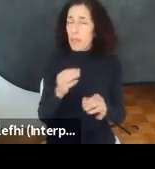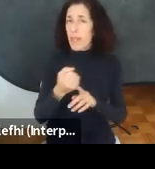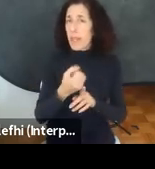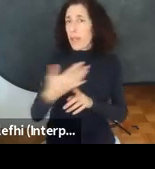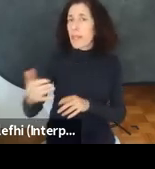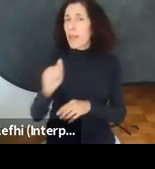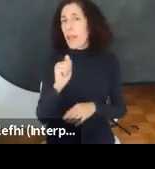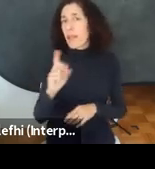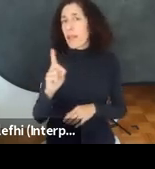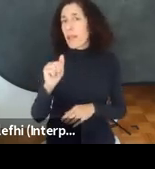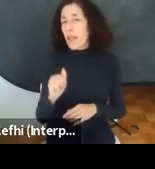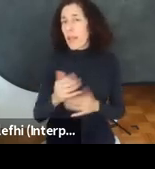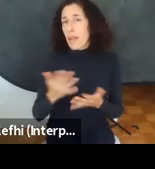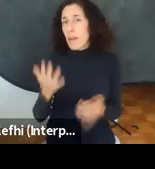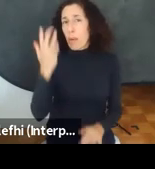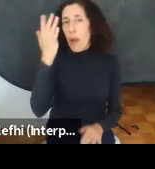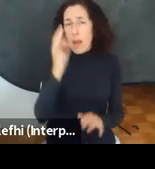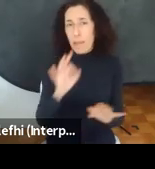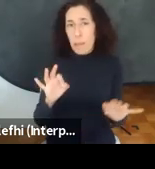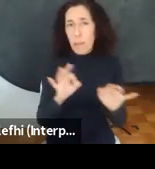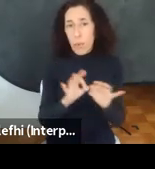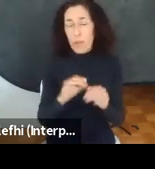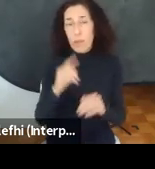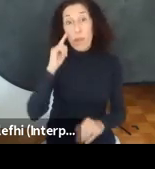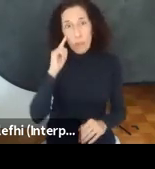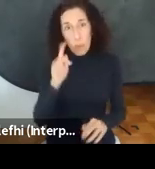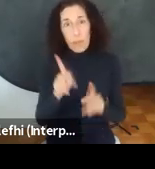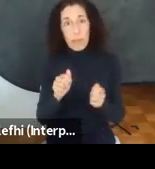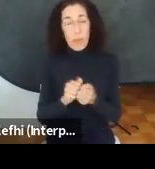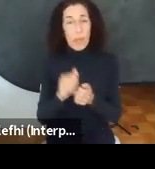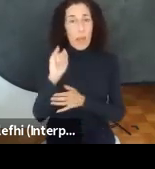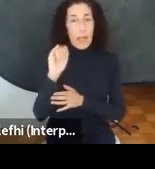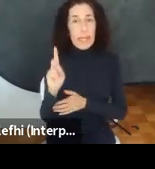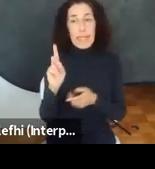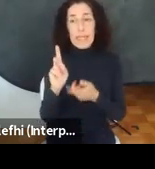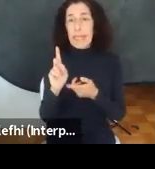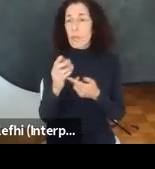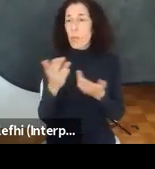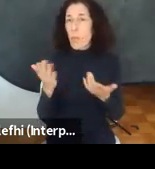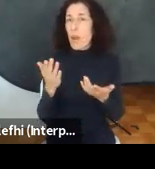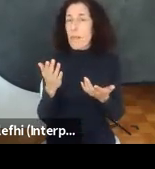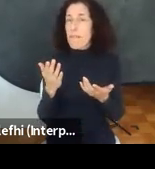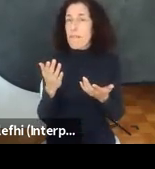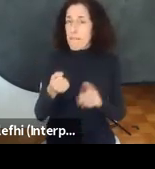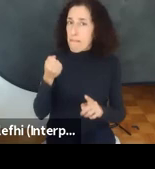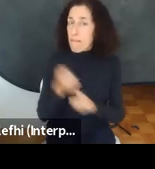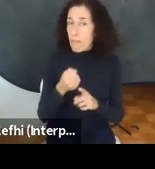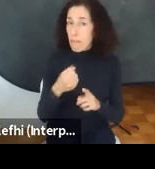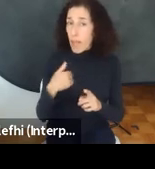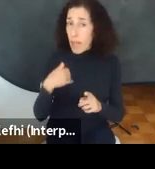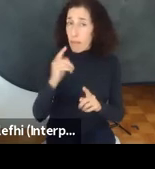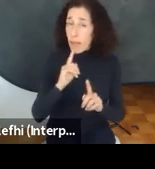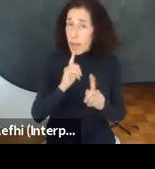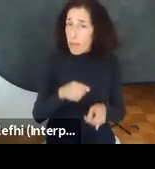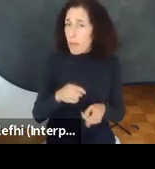disabilities, particularly people with intellectual disability, and to you personally? Is that something that has mattered to you guys? I